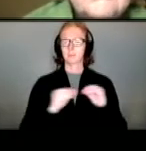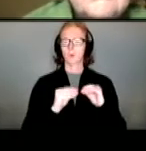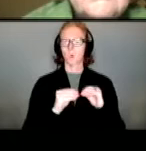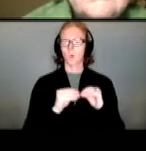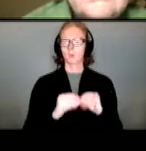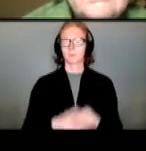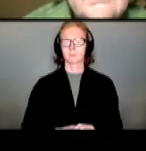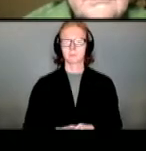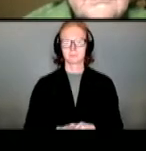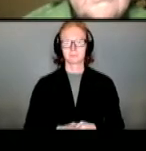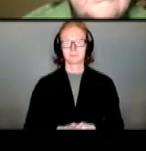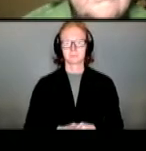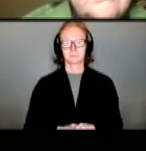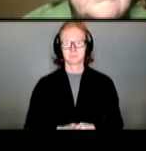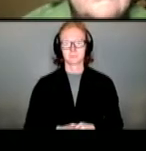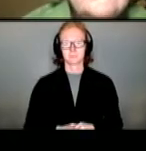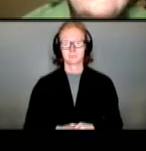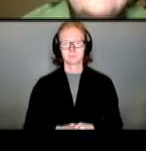Yeah. Circle.